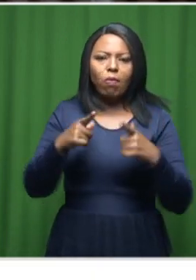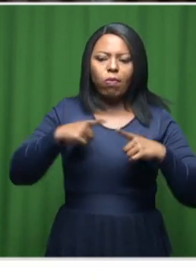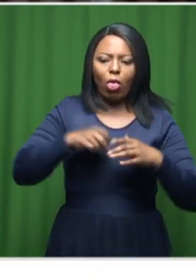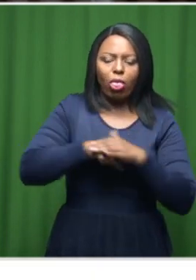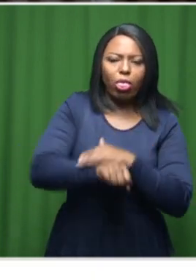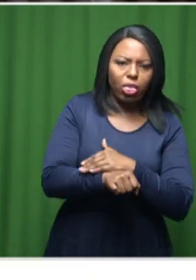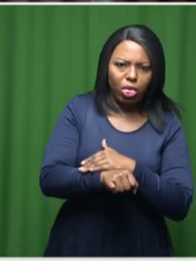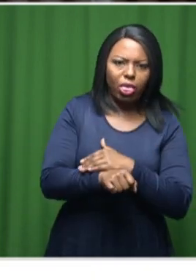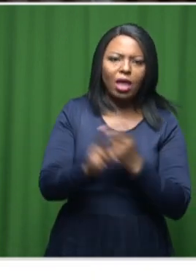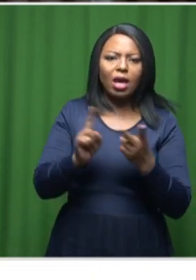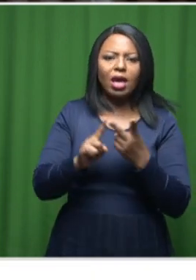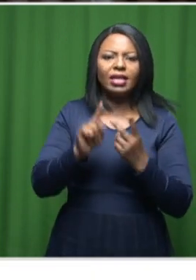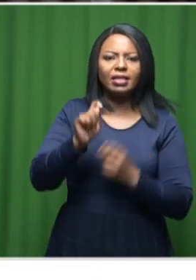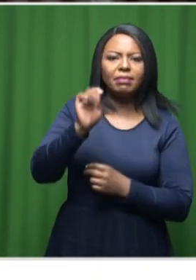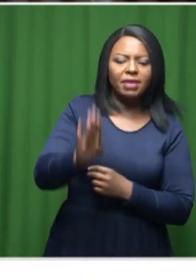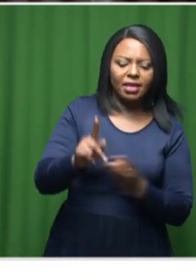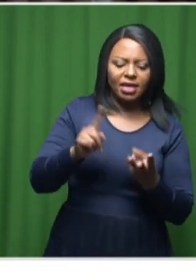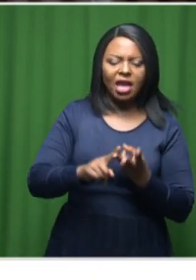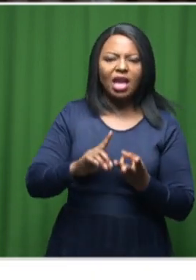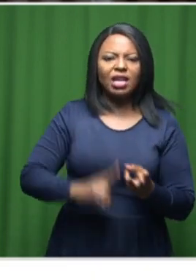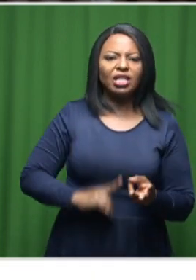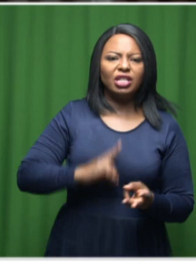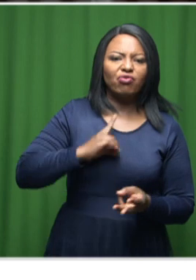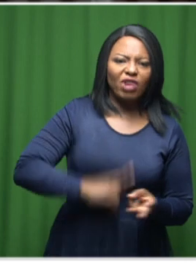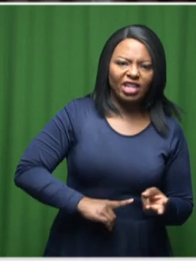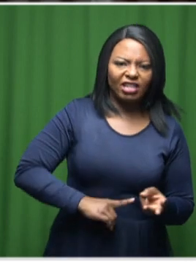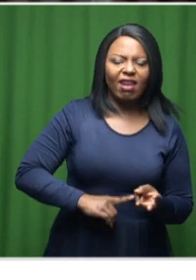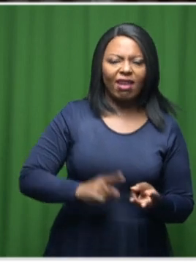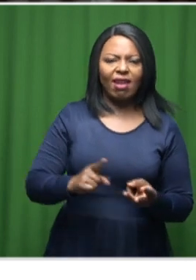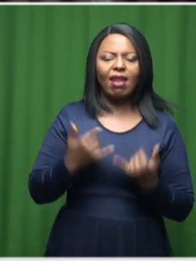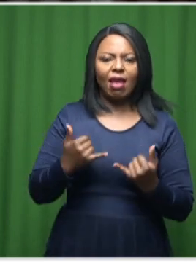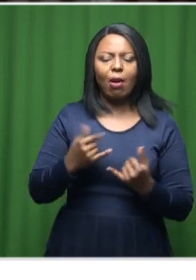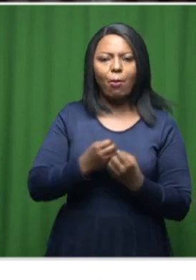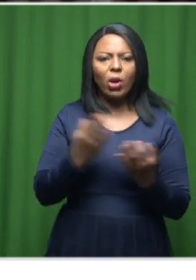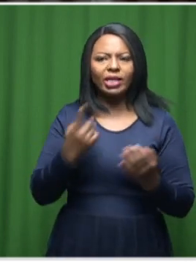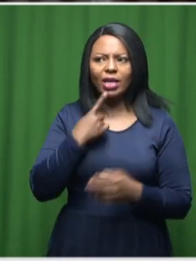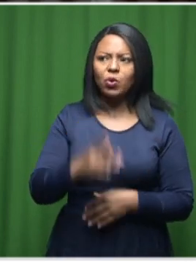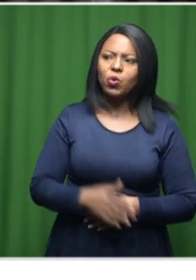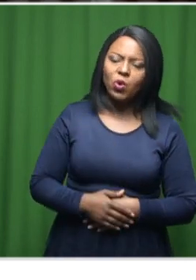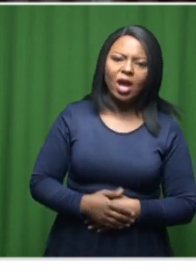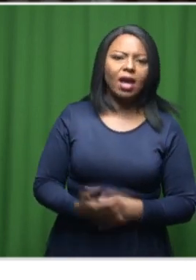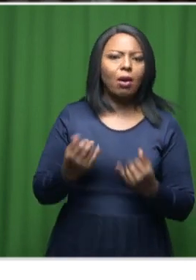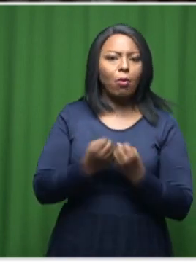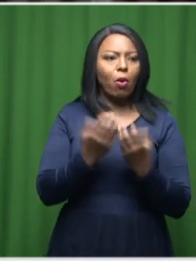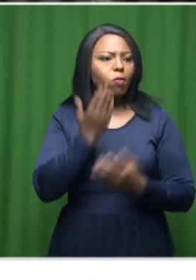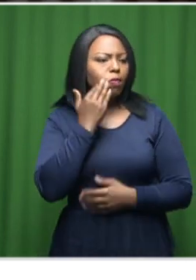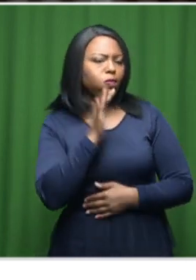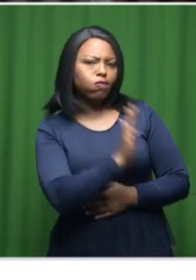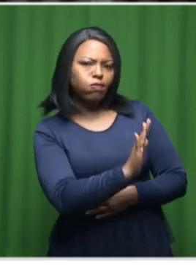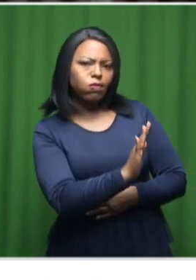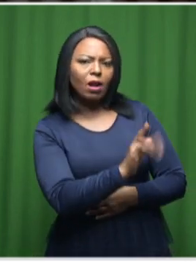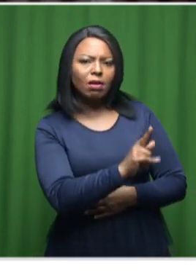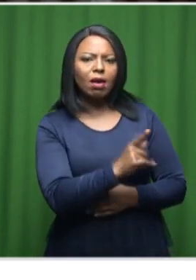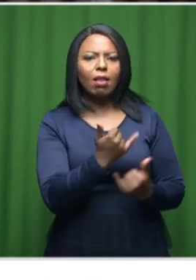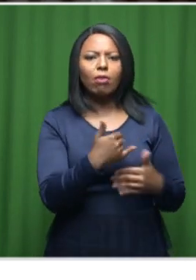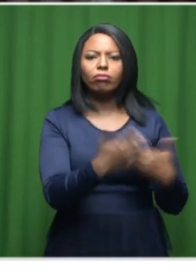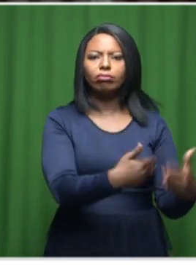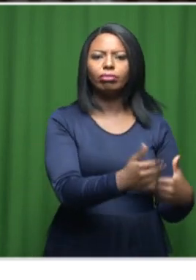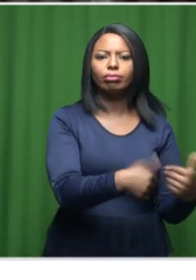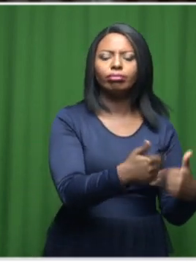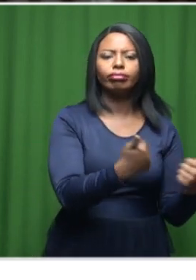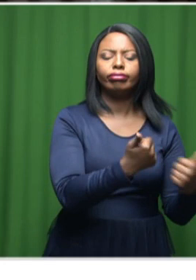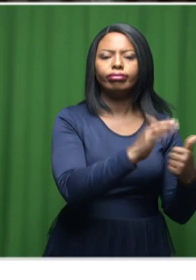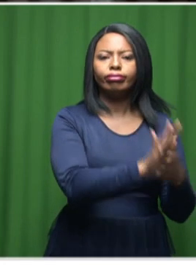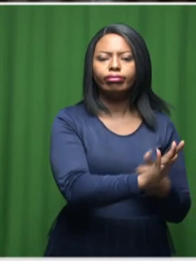cancer, tuberculosis and depression. Dr. Mofokeng explicitly states that in comparison with white majority neighborhoods, communities